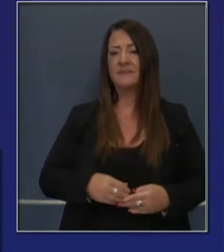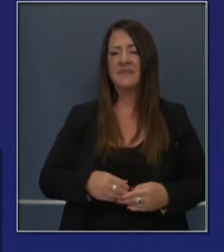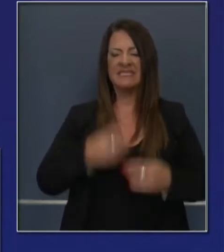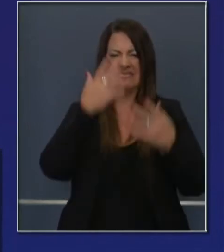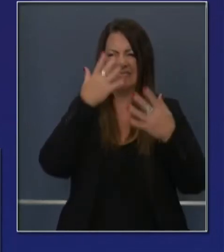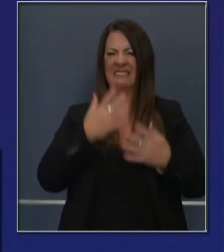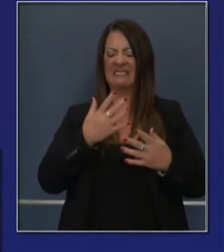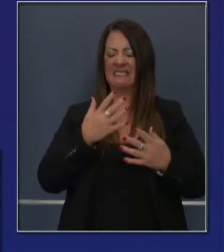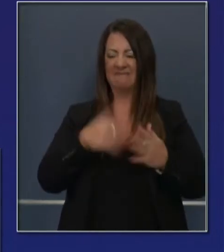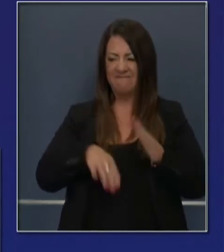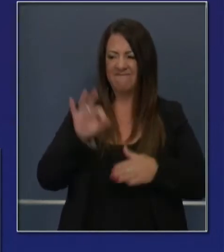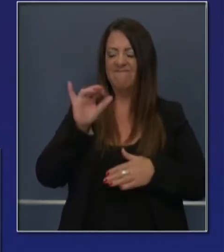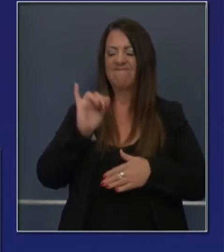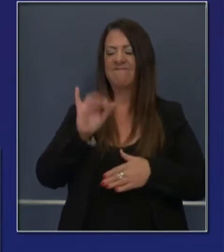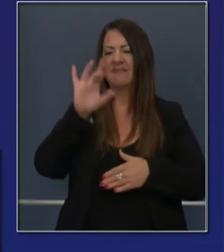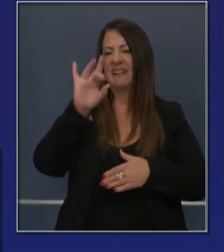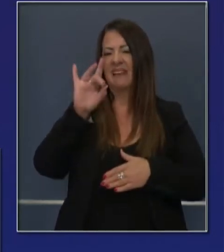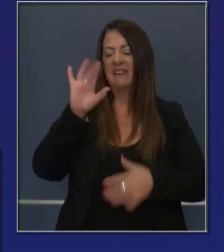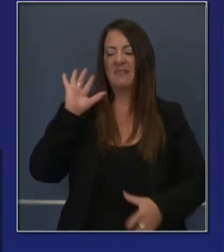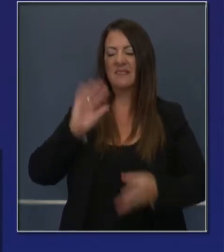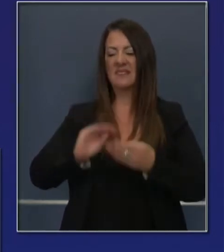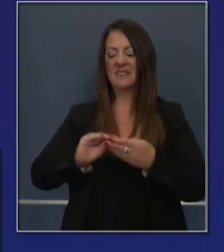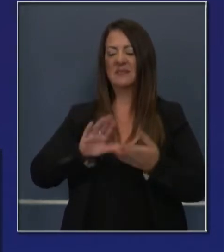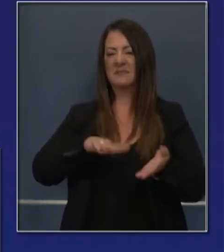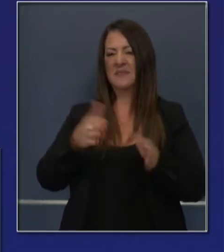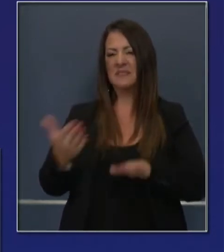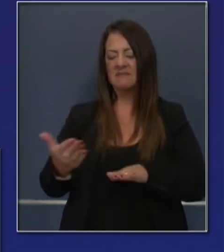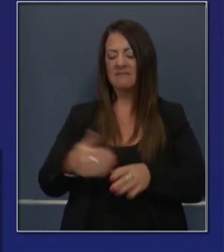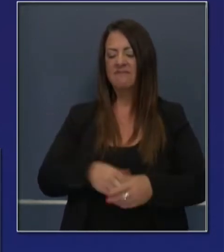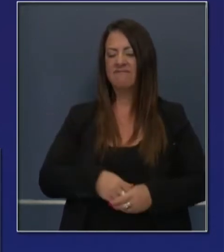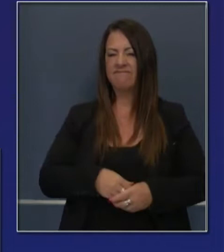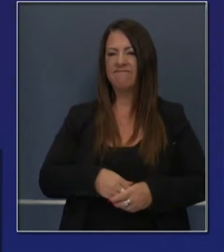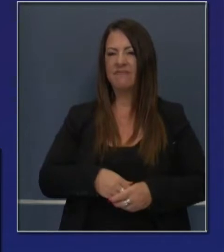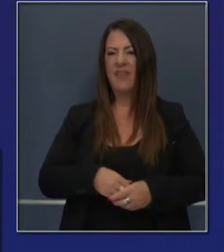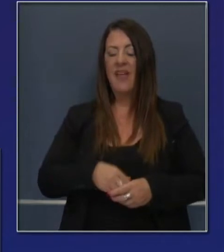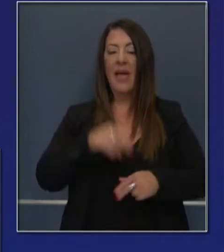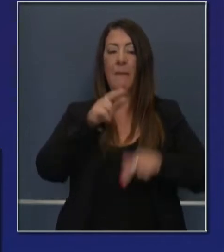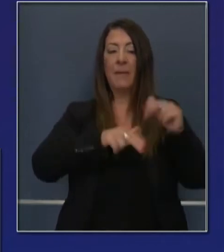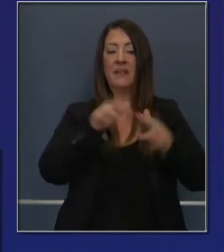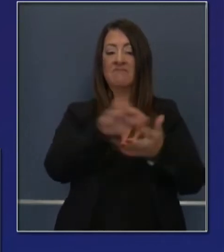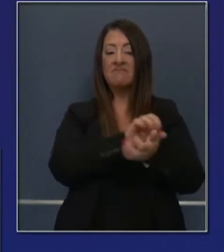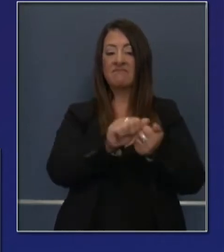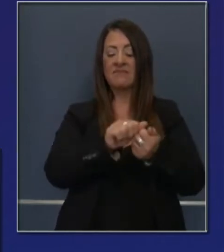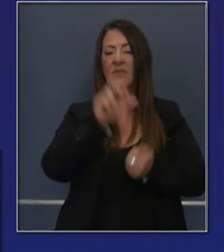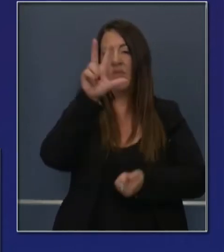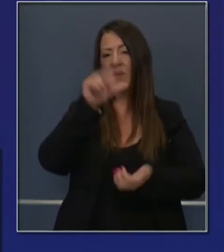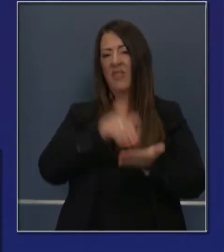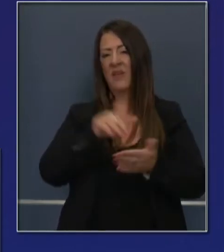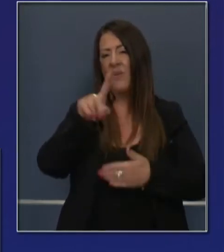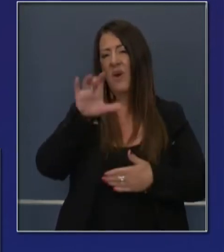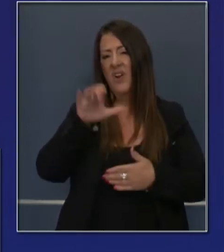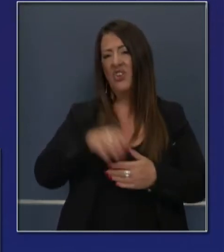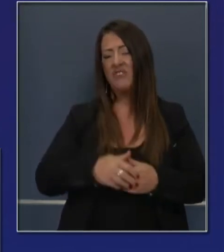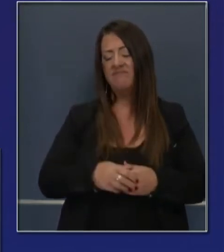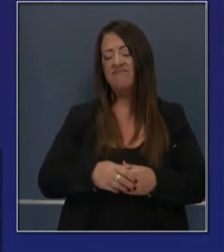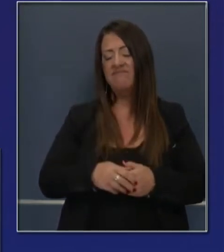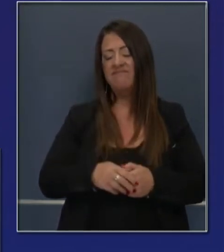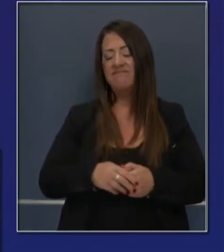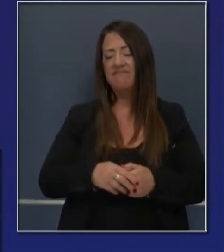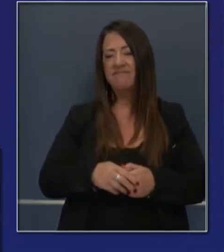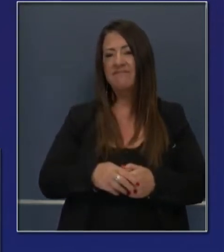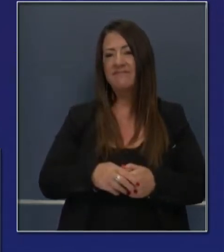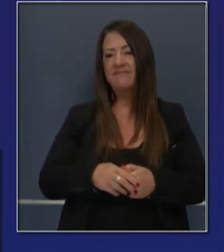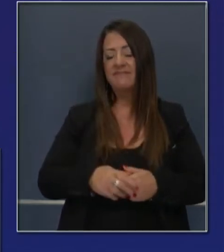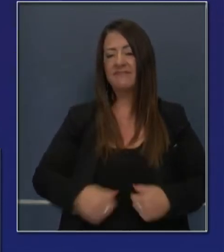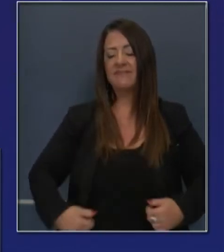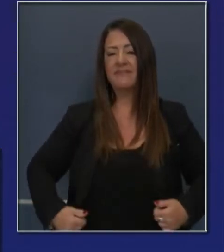8 individuals and have had over 3,100 structures destroyed. And by the way,